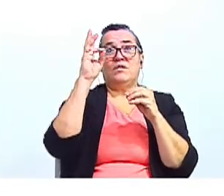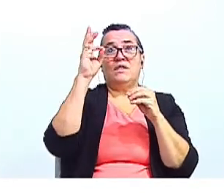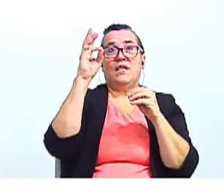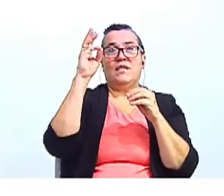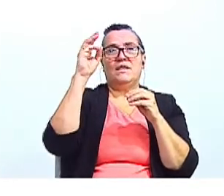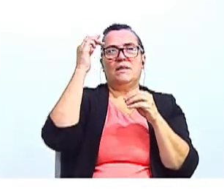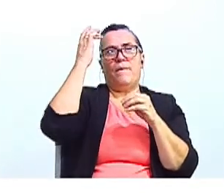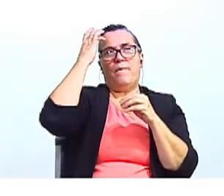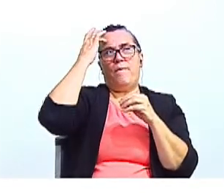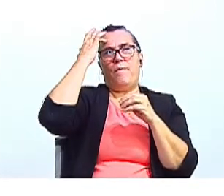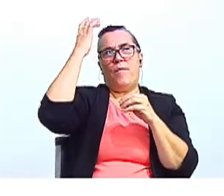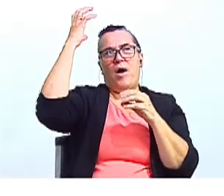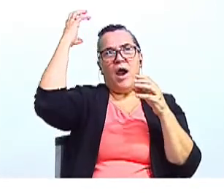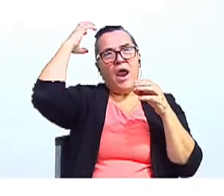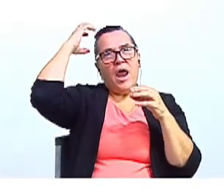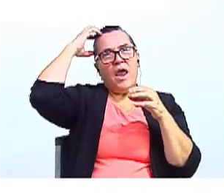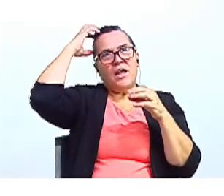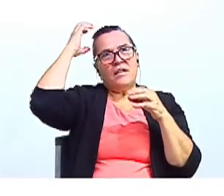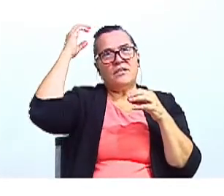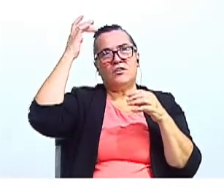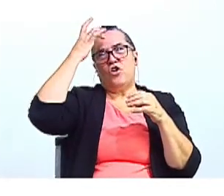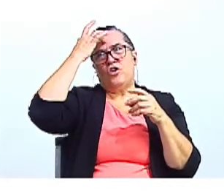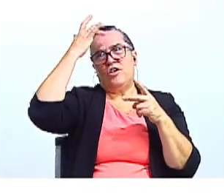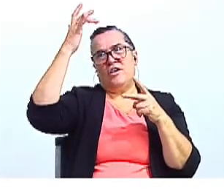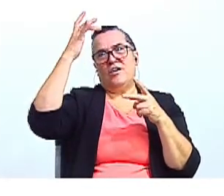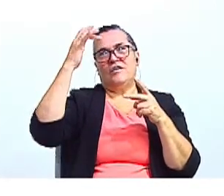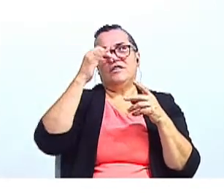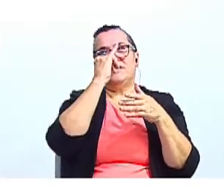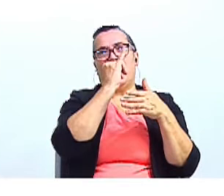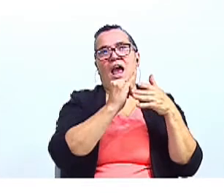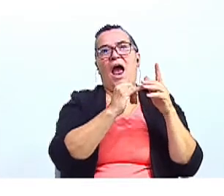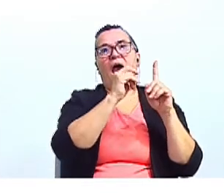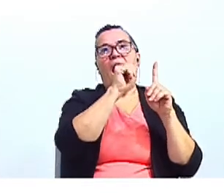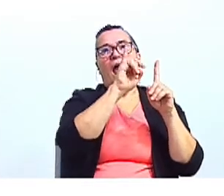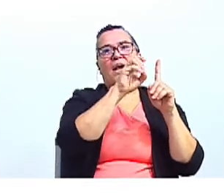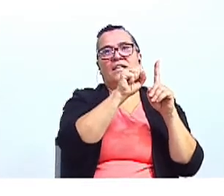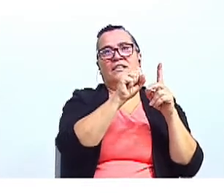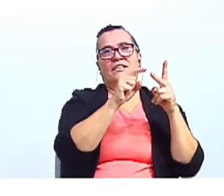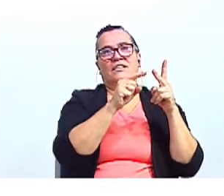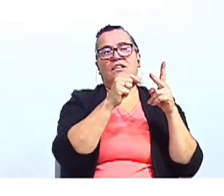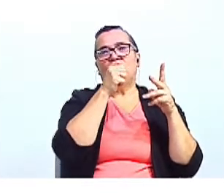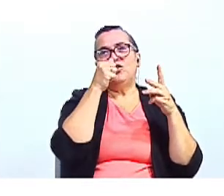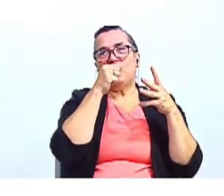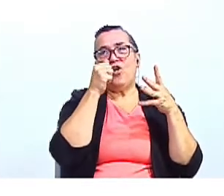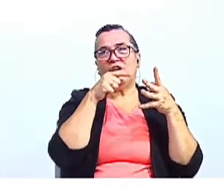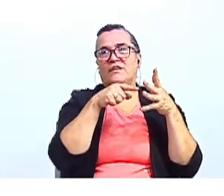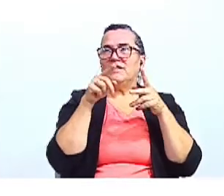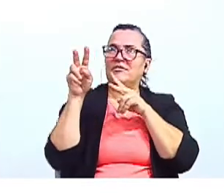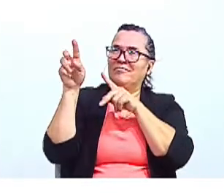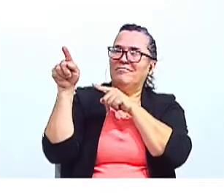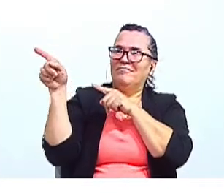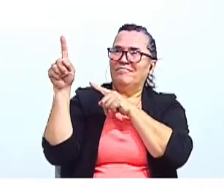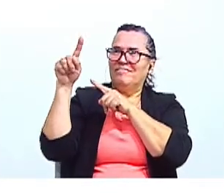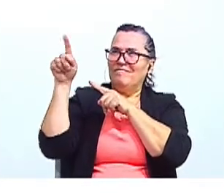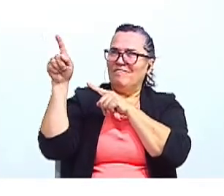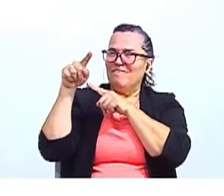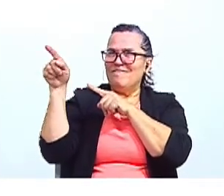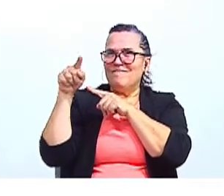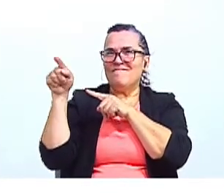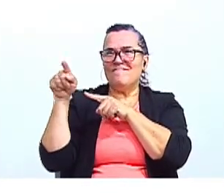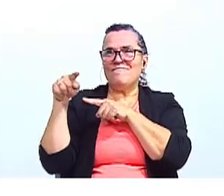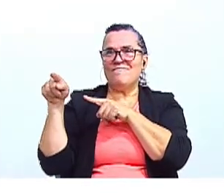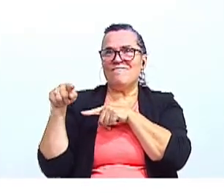brains, nerds, addies, druggies. And number 10